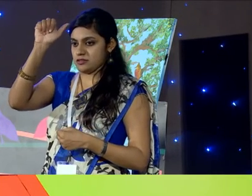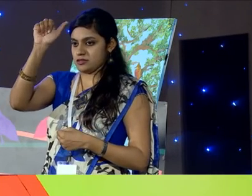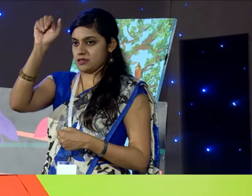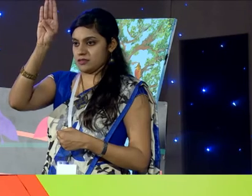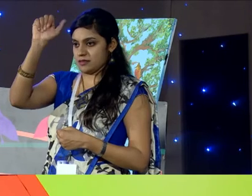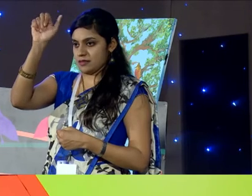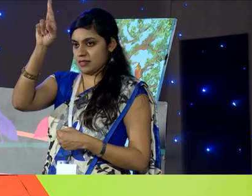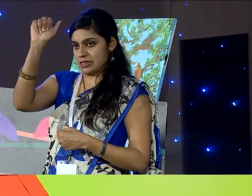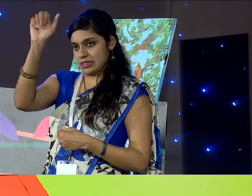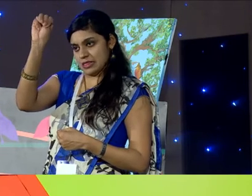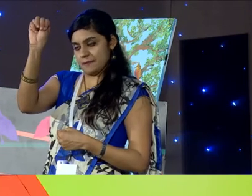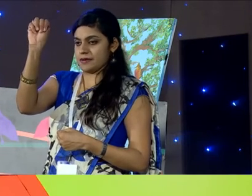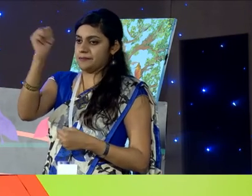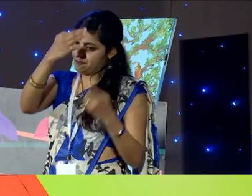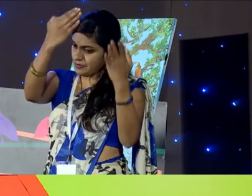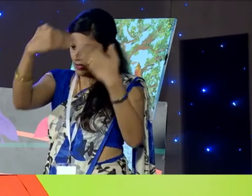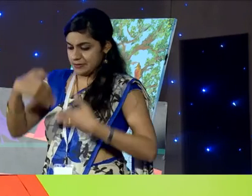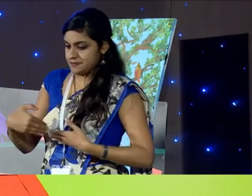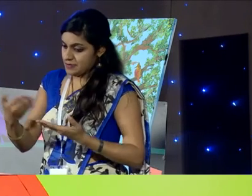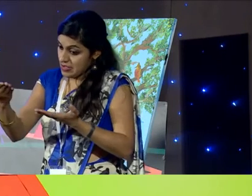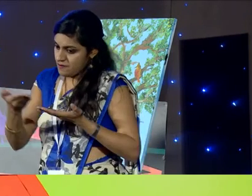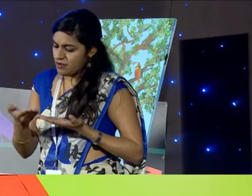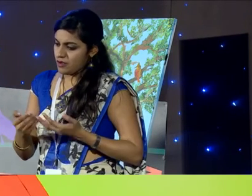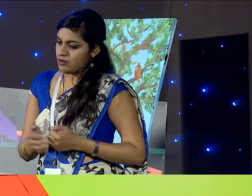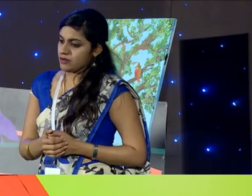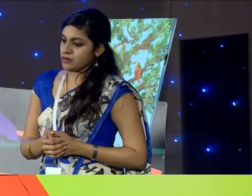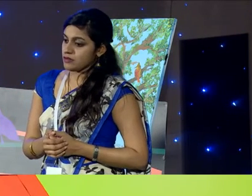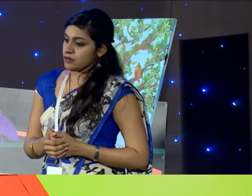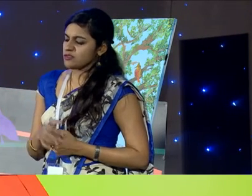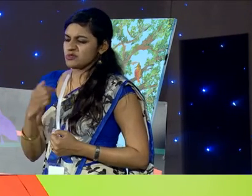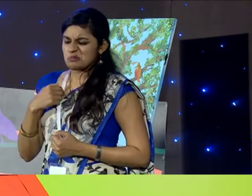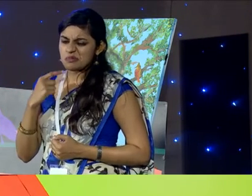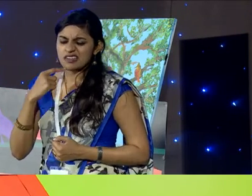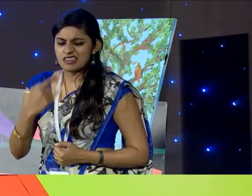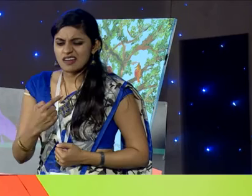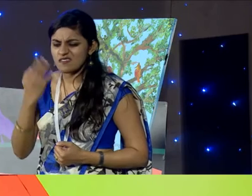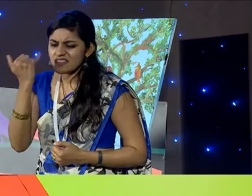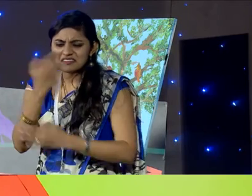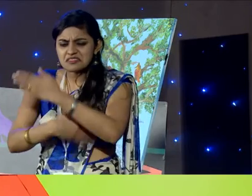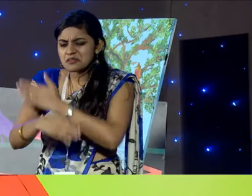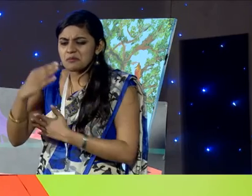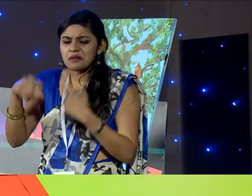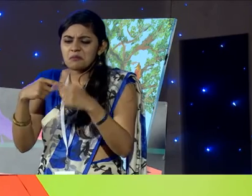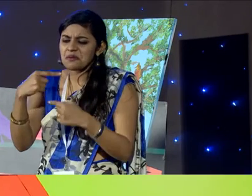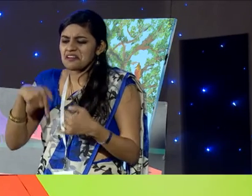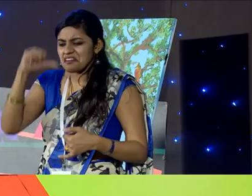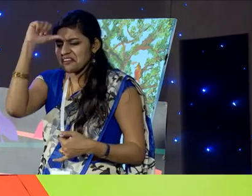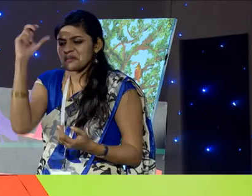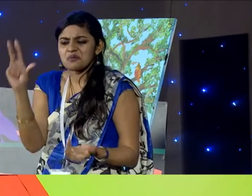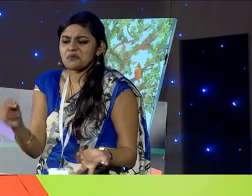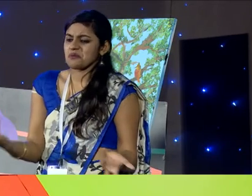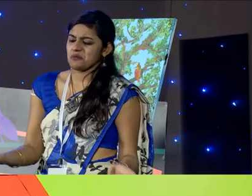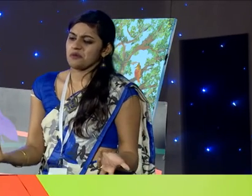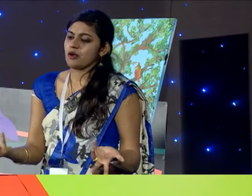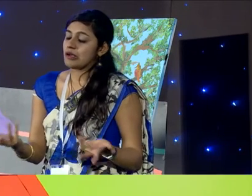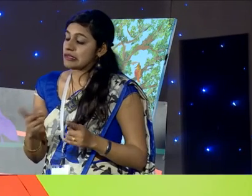available in India on disability. So he promised to put it in the census. And the first census that came out with